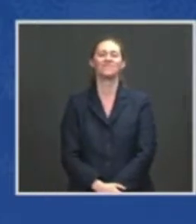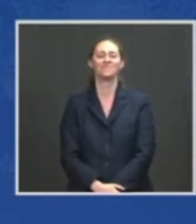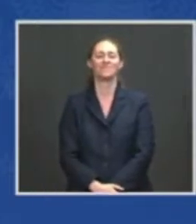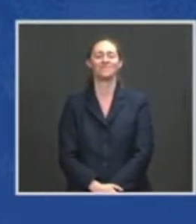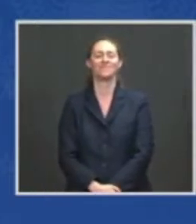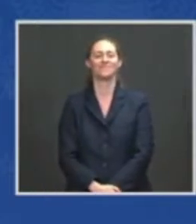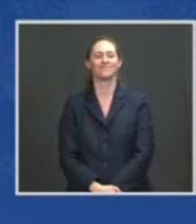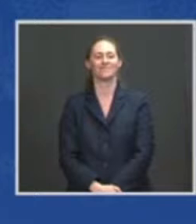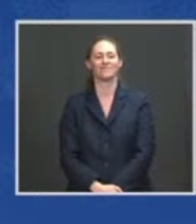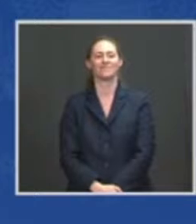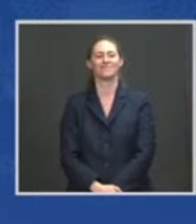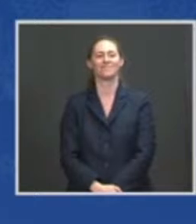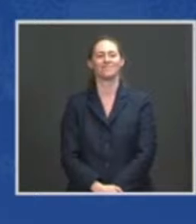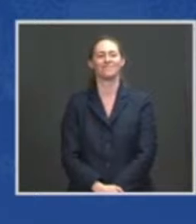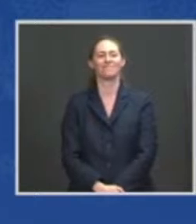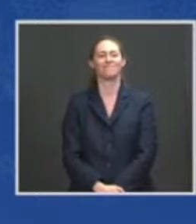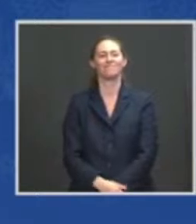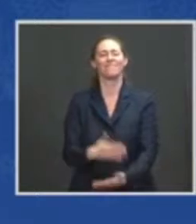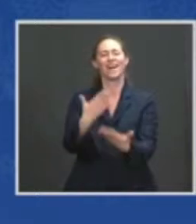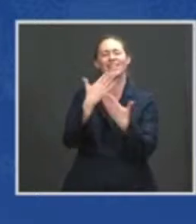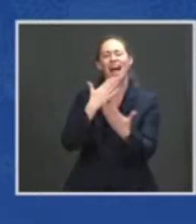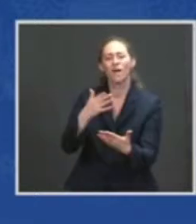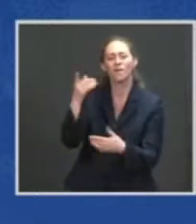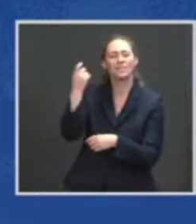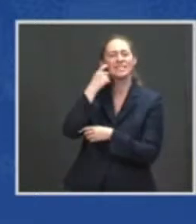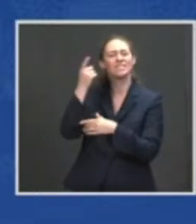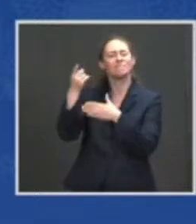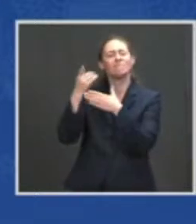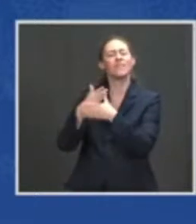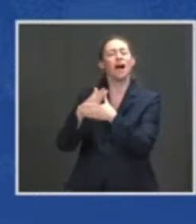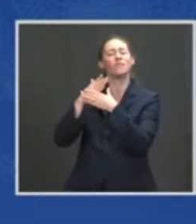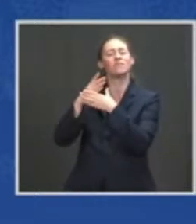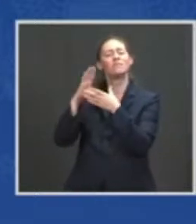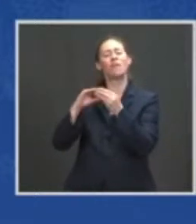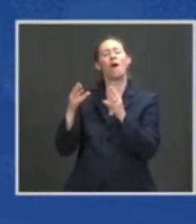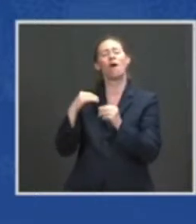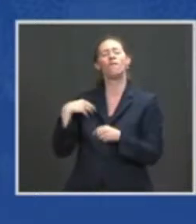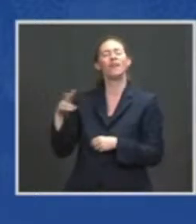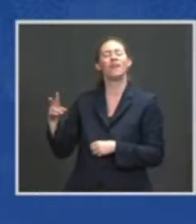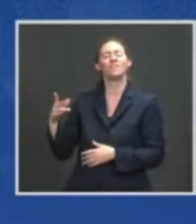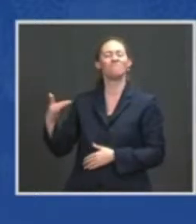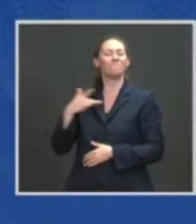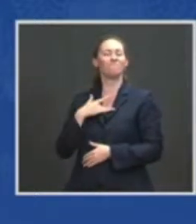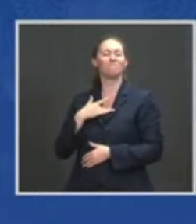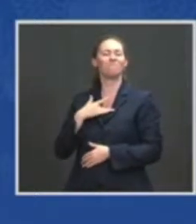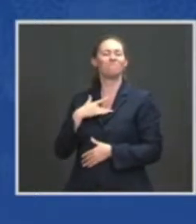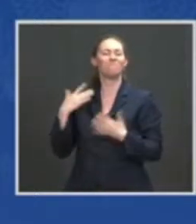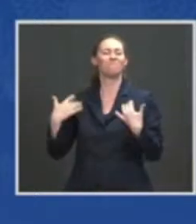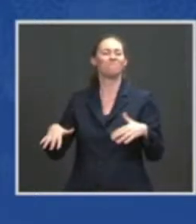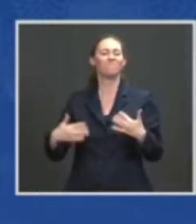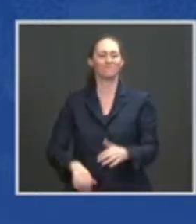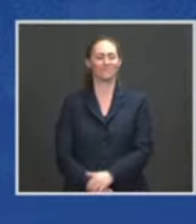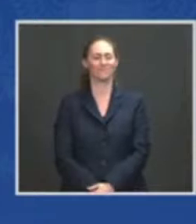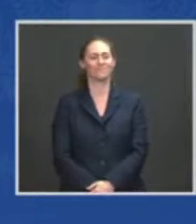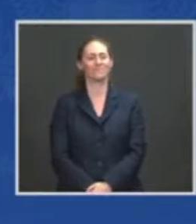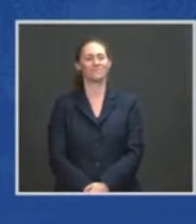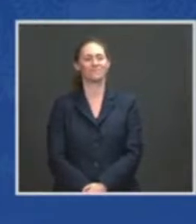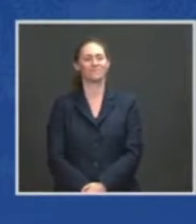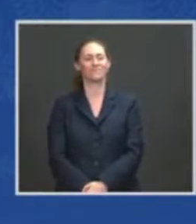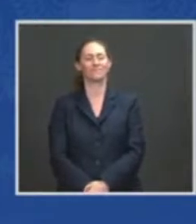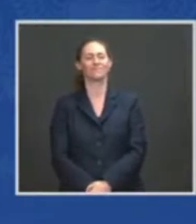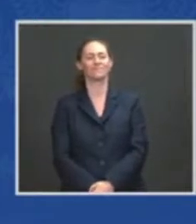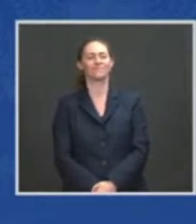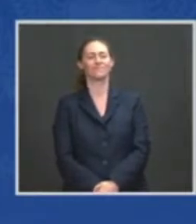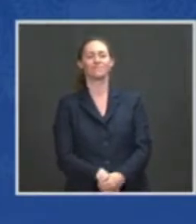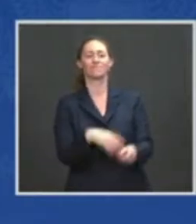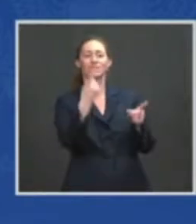Charlotte, thank you very much for sharing your story. It's impressive. Dr. Johnson, everyone at Cuyahoga Community College, thank you for being here and having